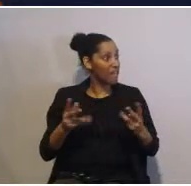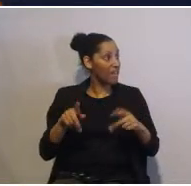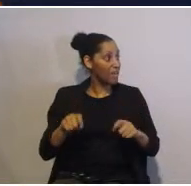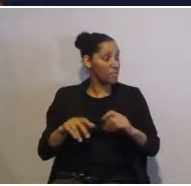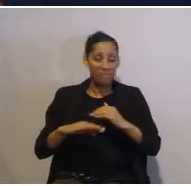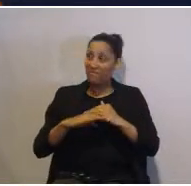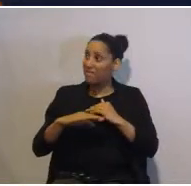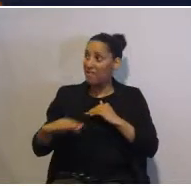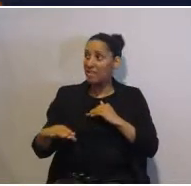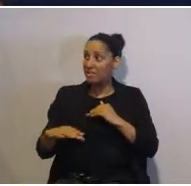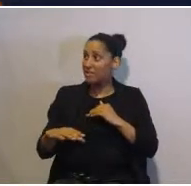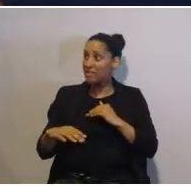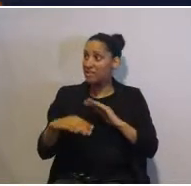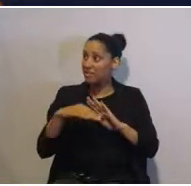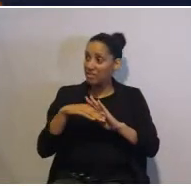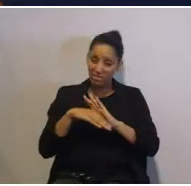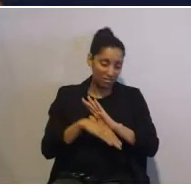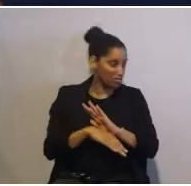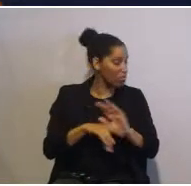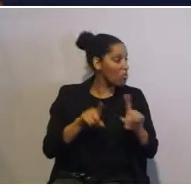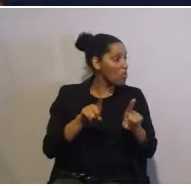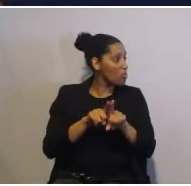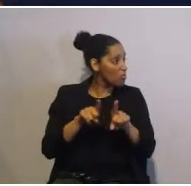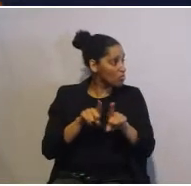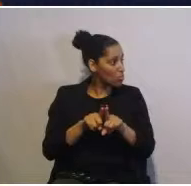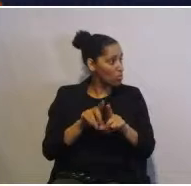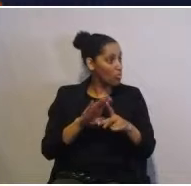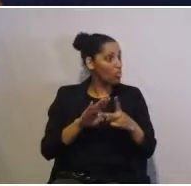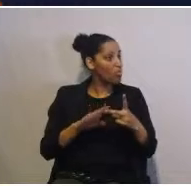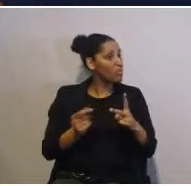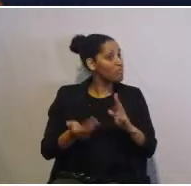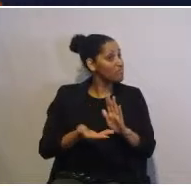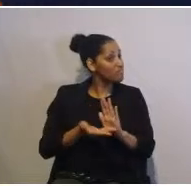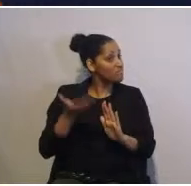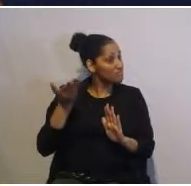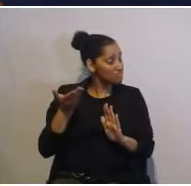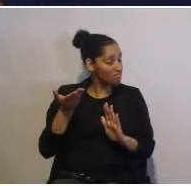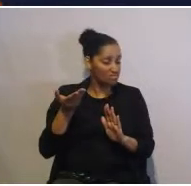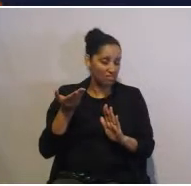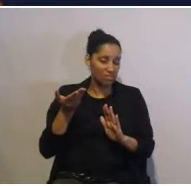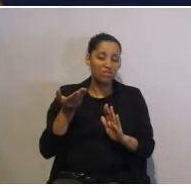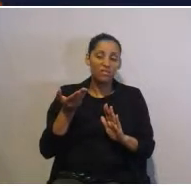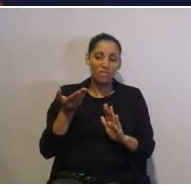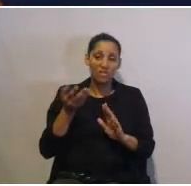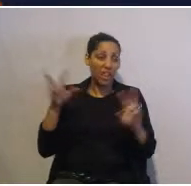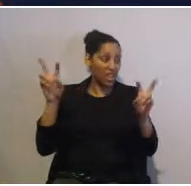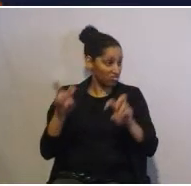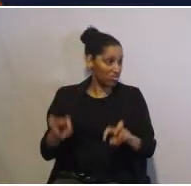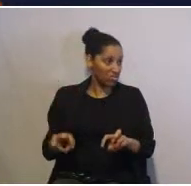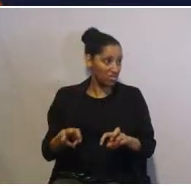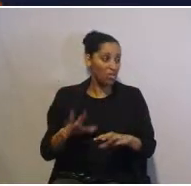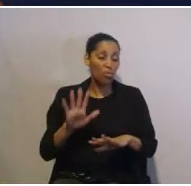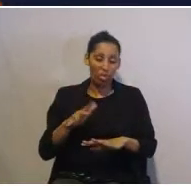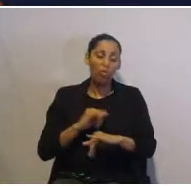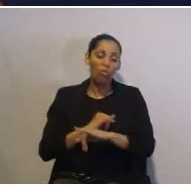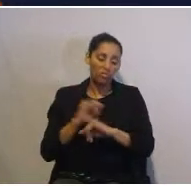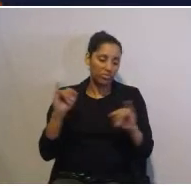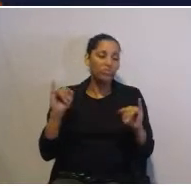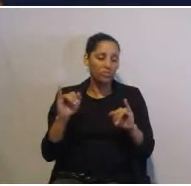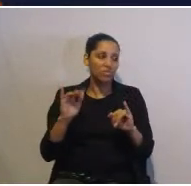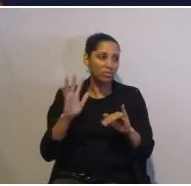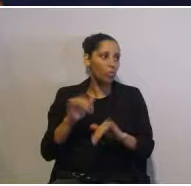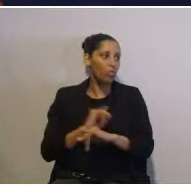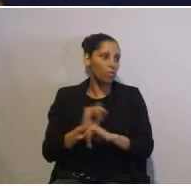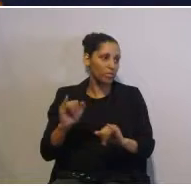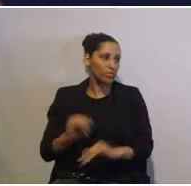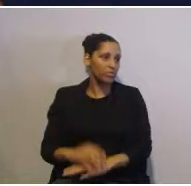very, very downhill. And with this tariff hikes, I'm afraid it's gonna go worse. It will only go